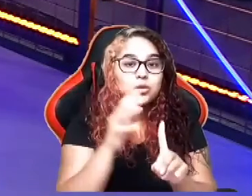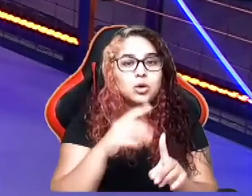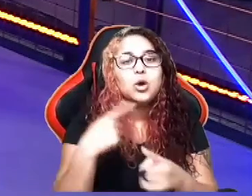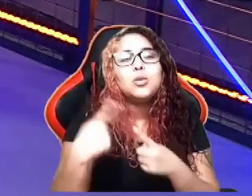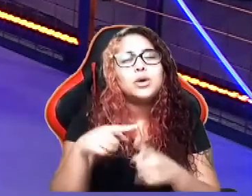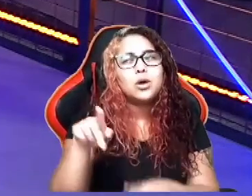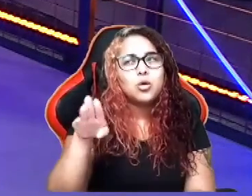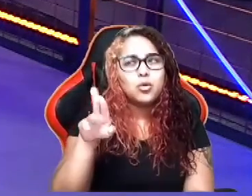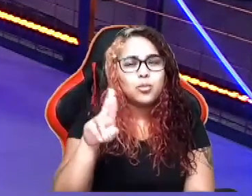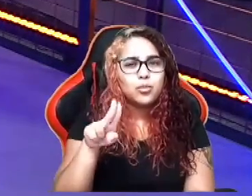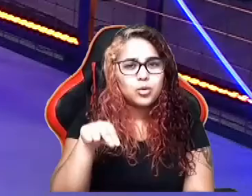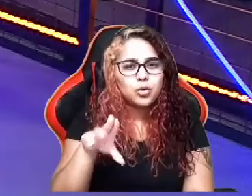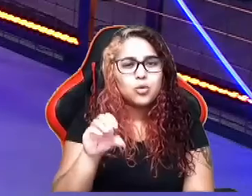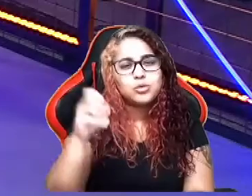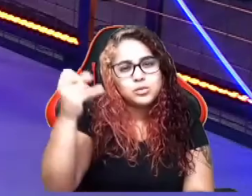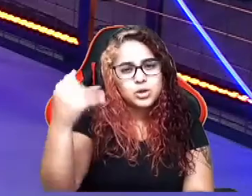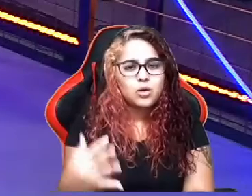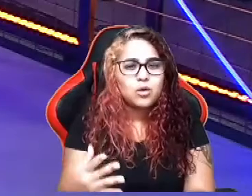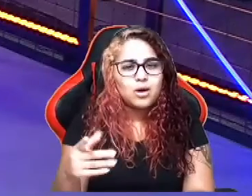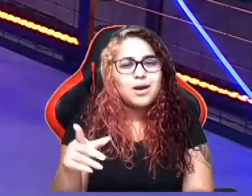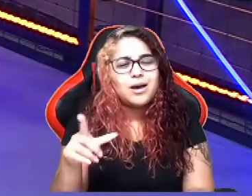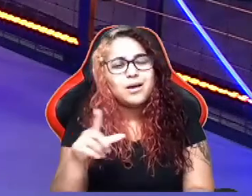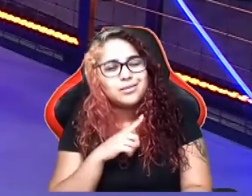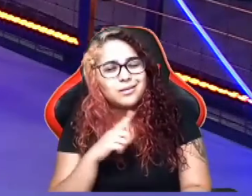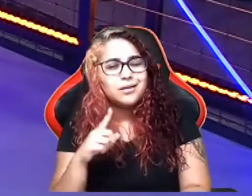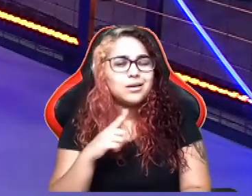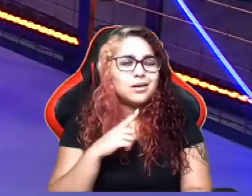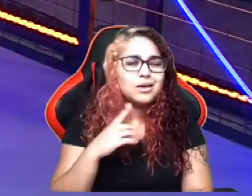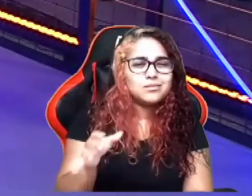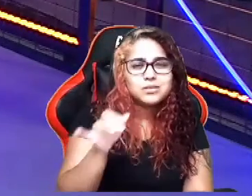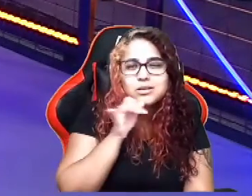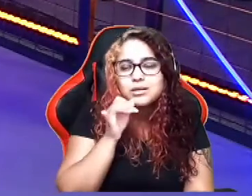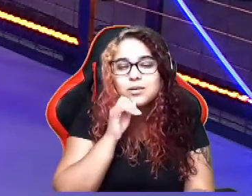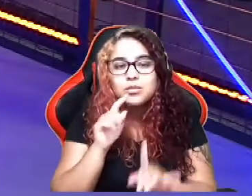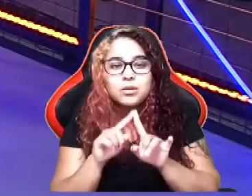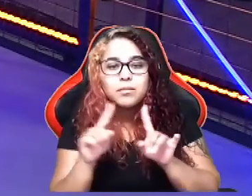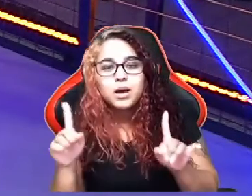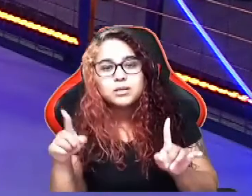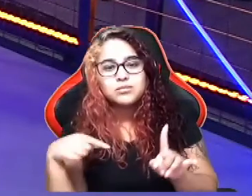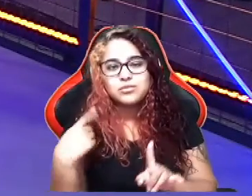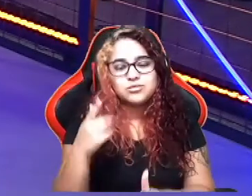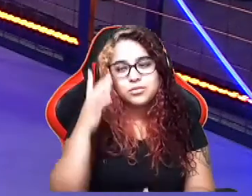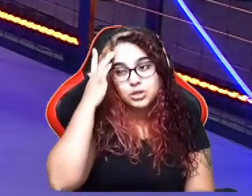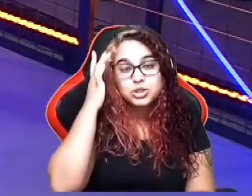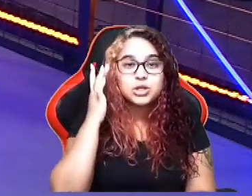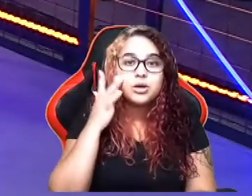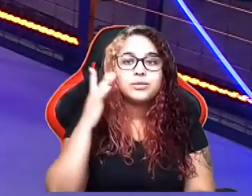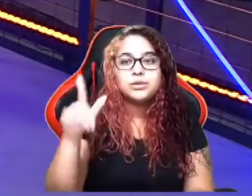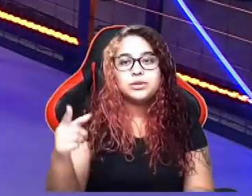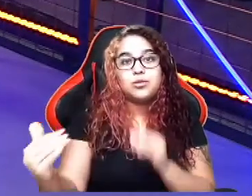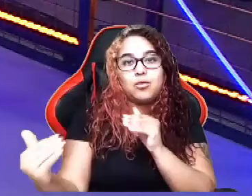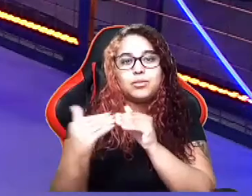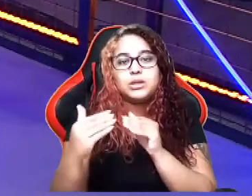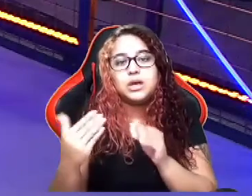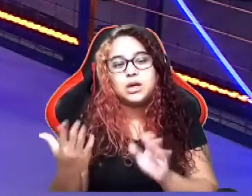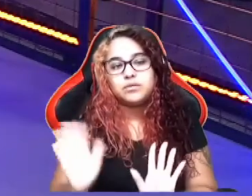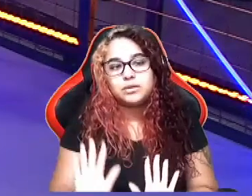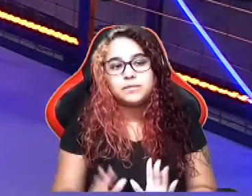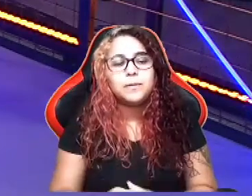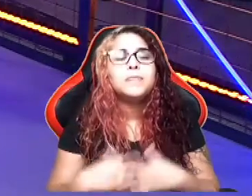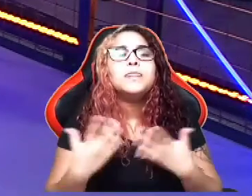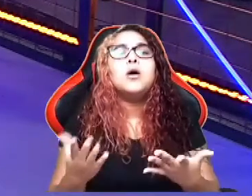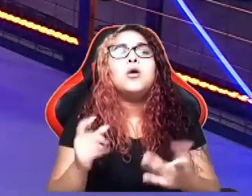influencer? If I'm not mistaken, Bruno mentioned, well, there are some examples in the market, but we didn't think that they followed